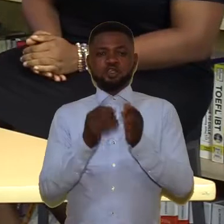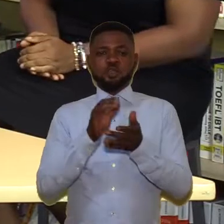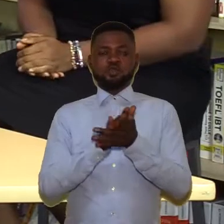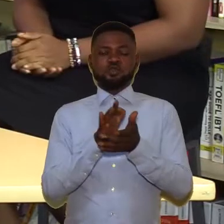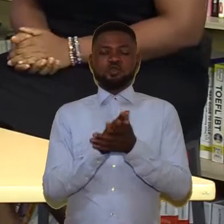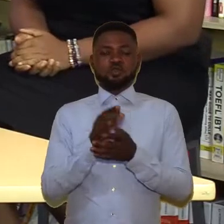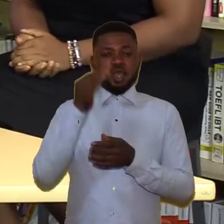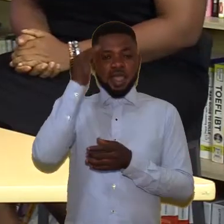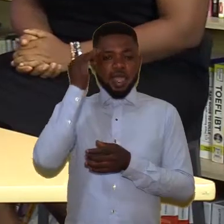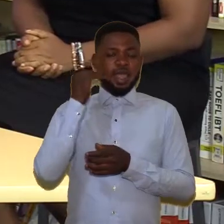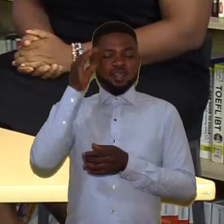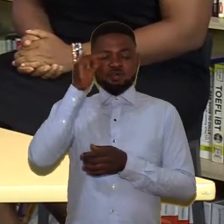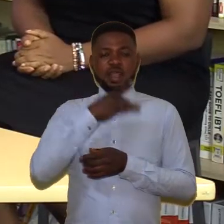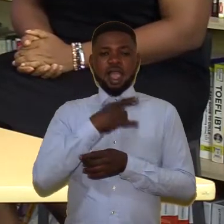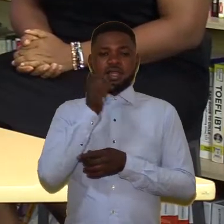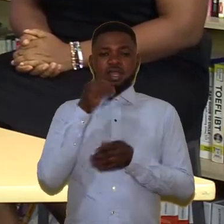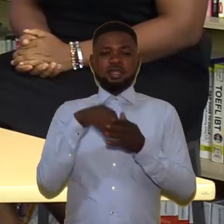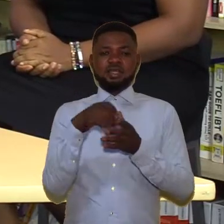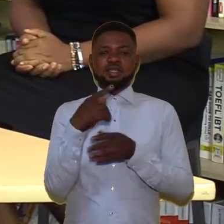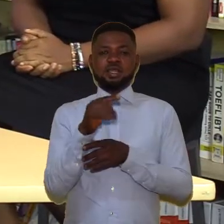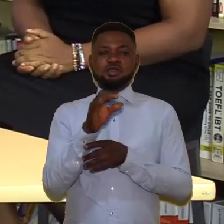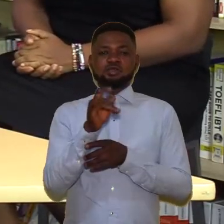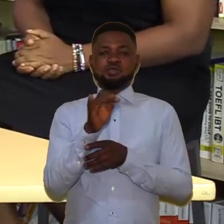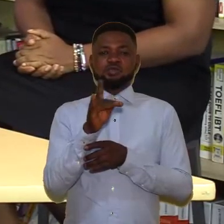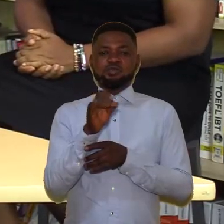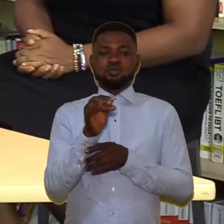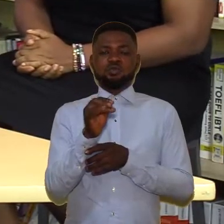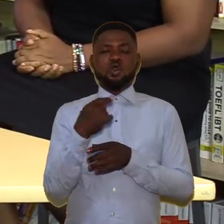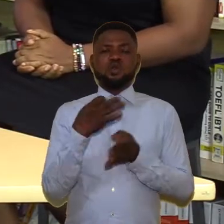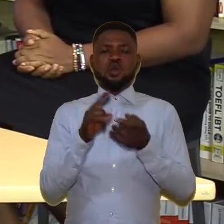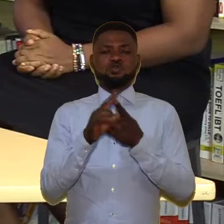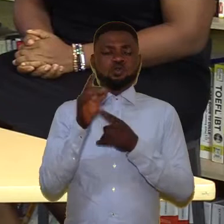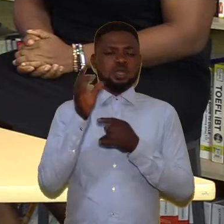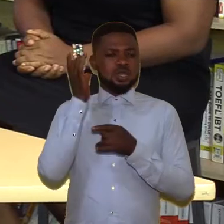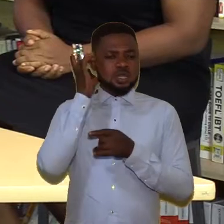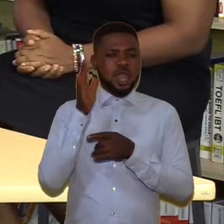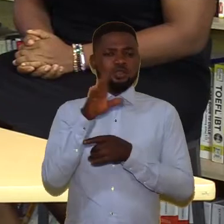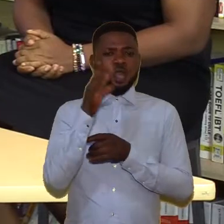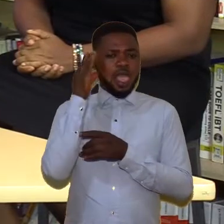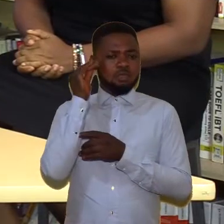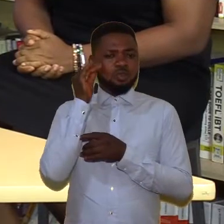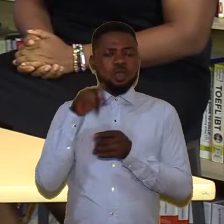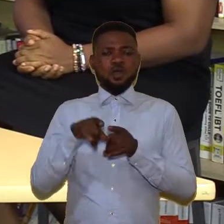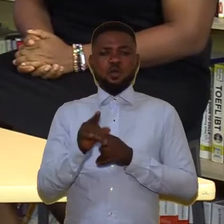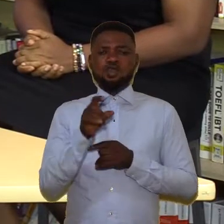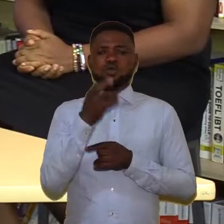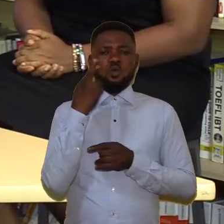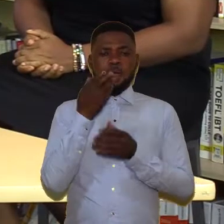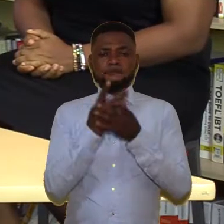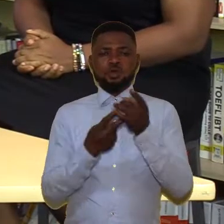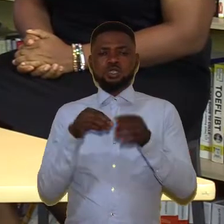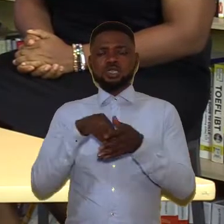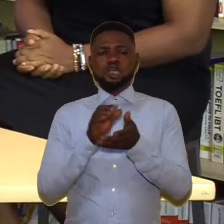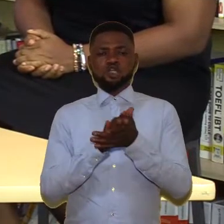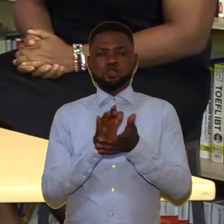and head girl in the studio with me today. Awesome. So we want to hear your experiences while you were both in